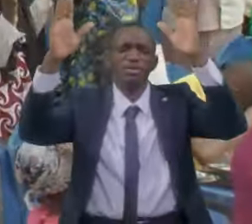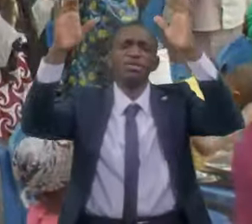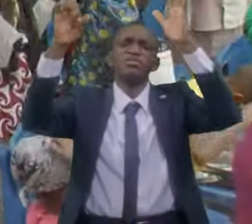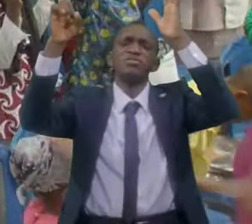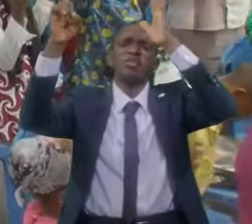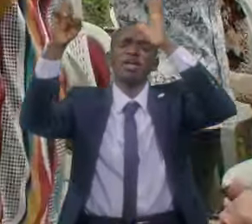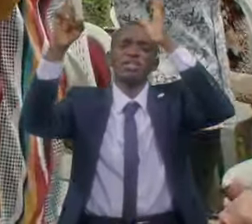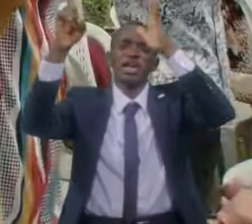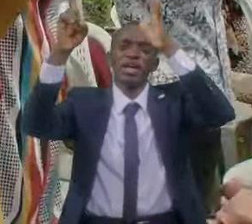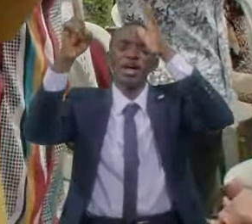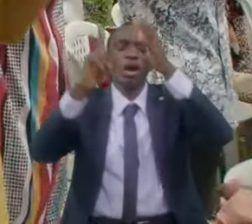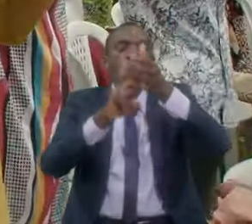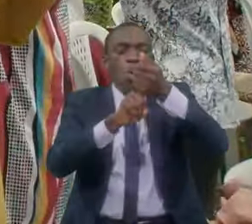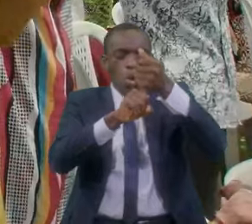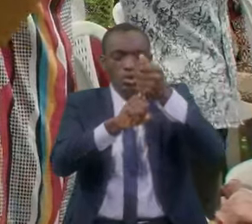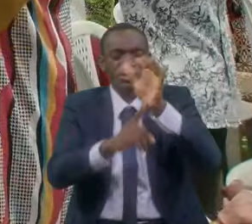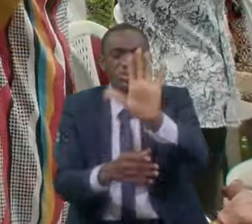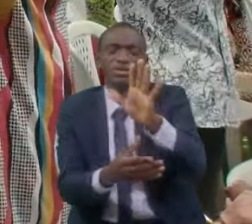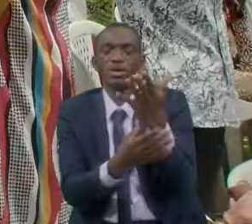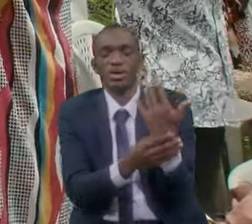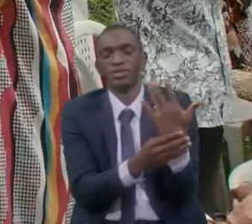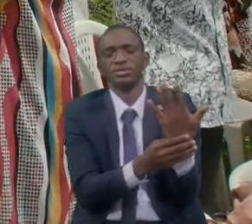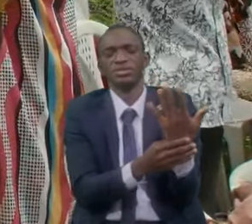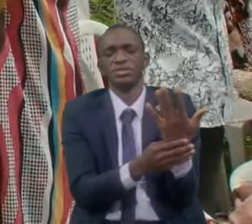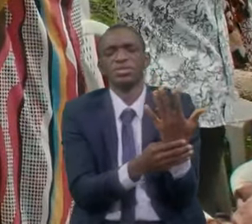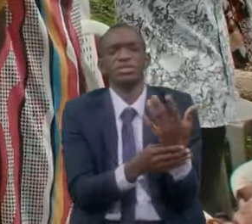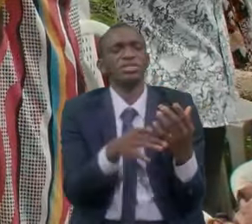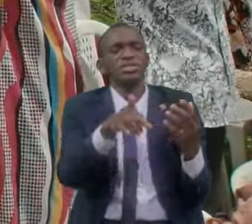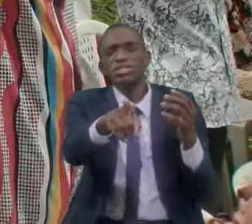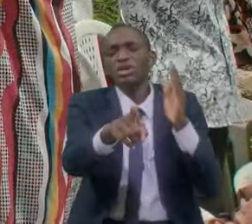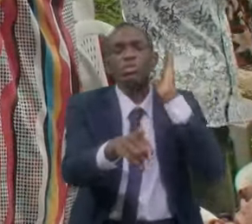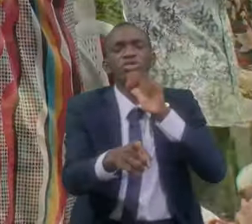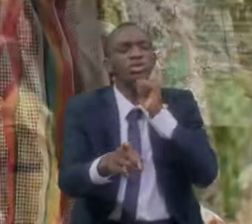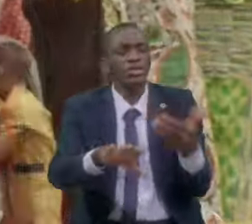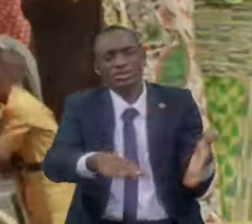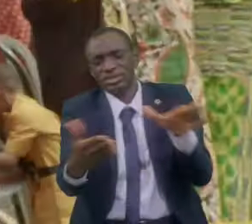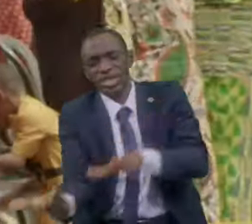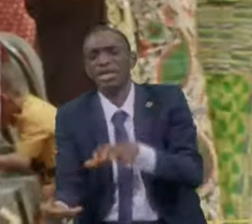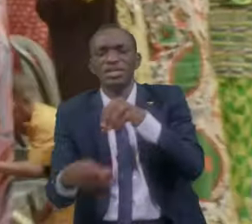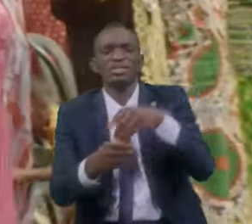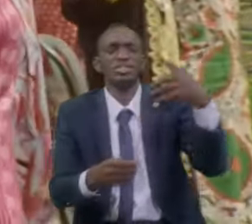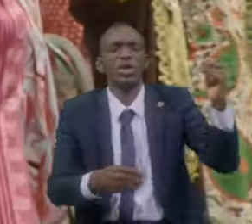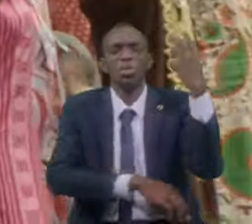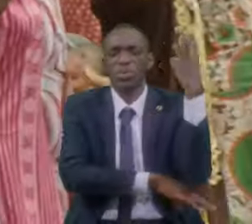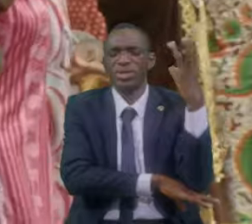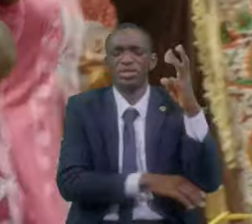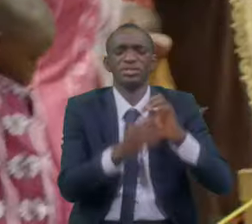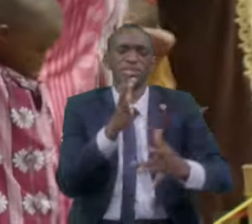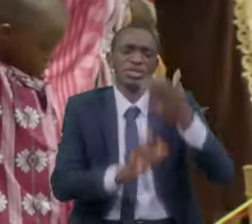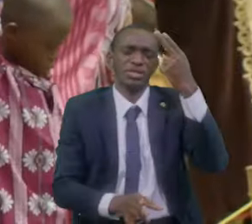hold that hand. Amen. They will not perish in the wilderness. Amen.